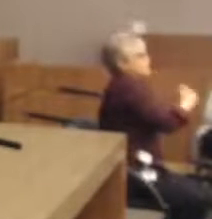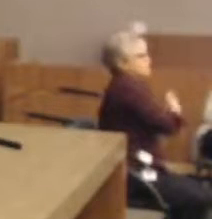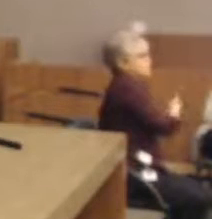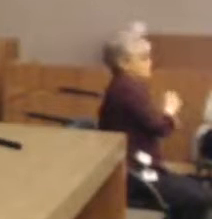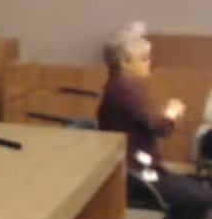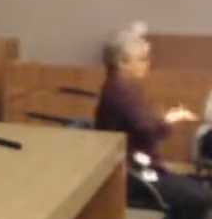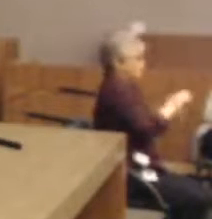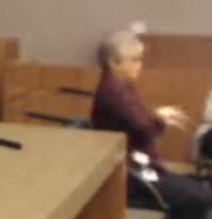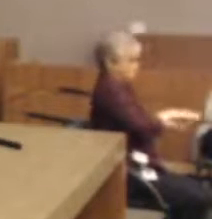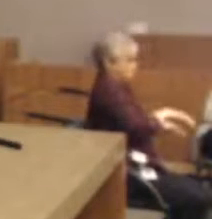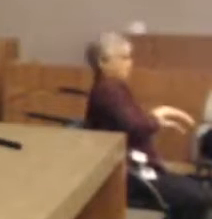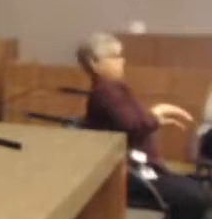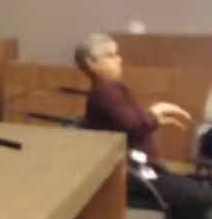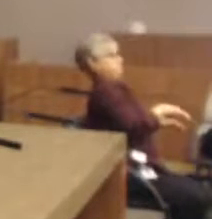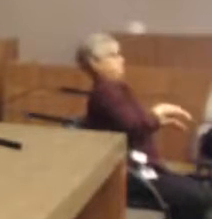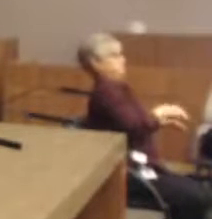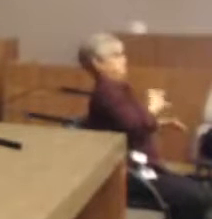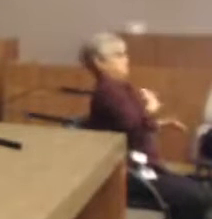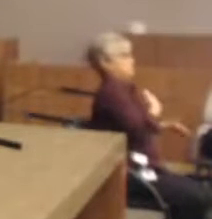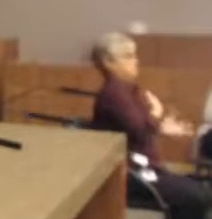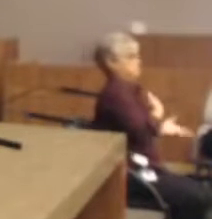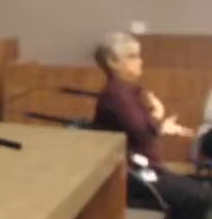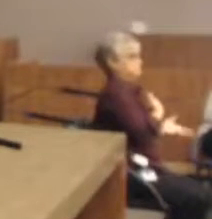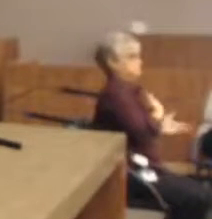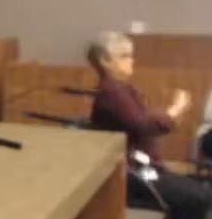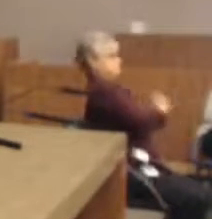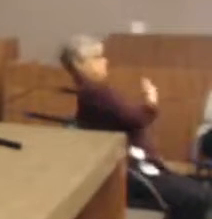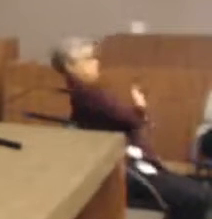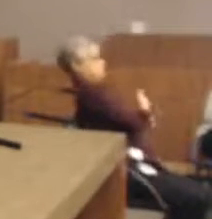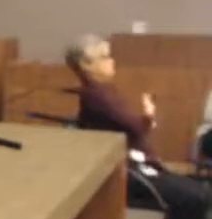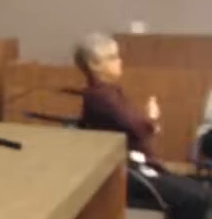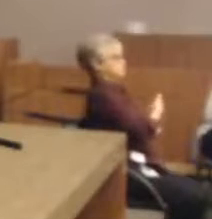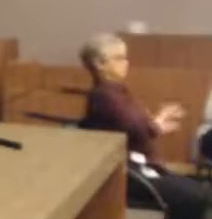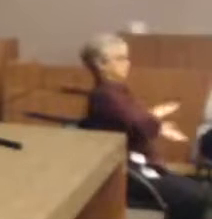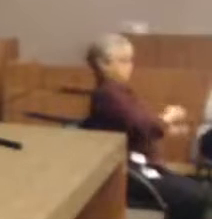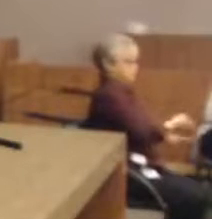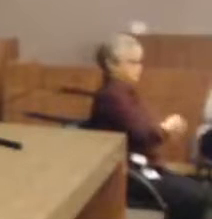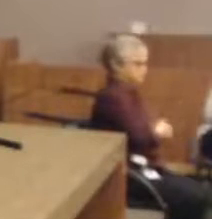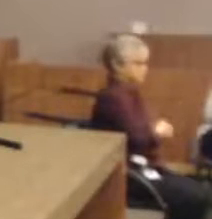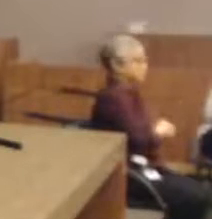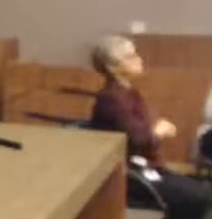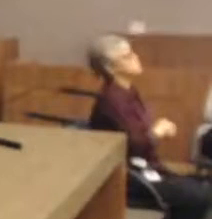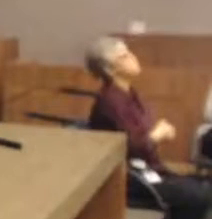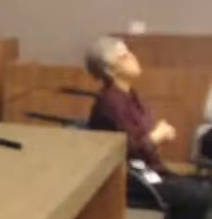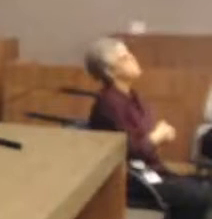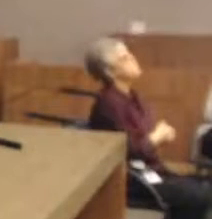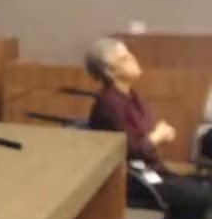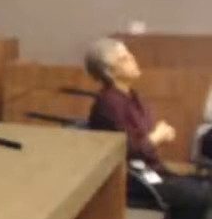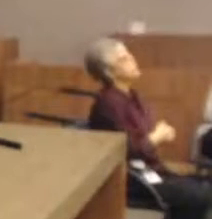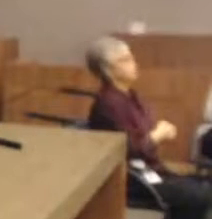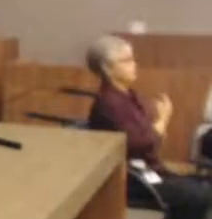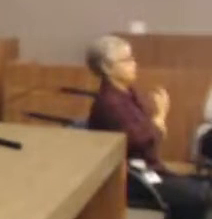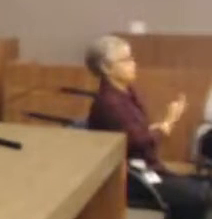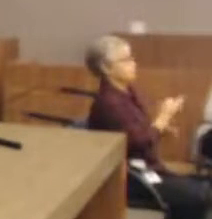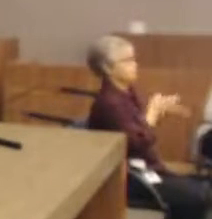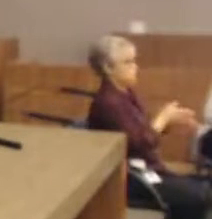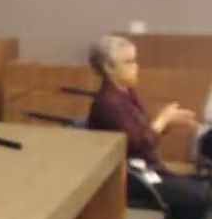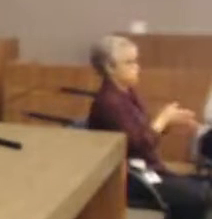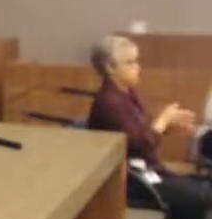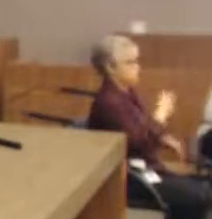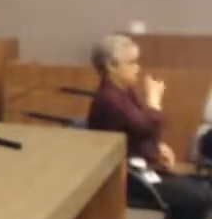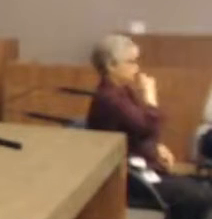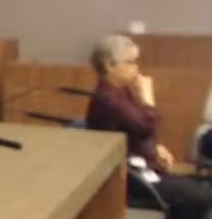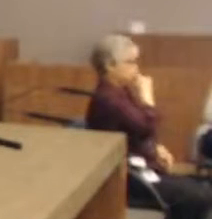be traumatized in a different way than an adult can. So that's how kids, it's one of the ways, and I'm going to talk about lots of ways today, but that's one of the ways that